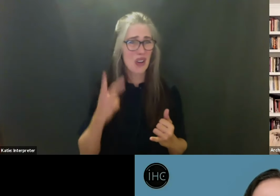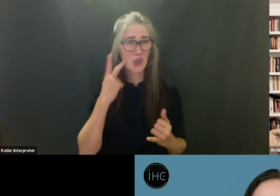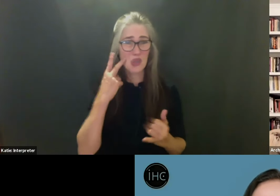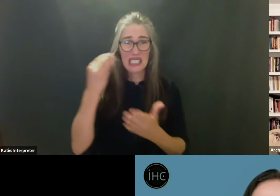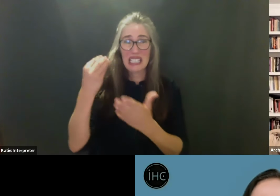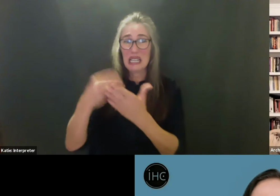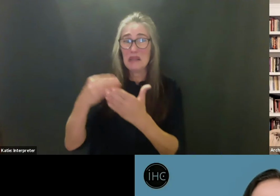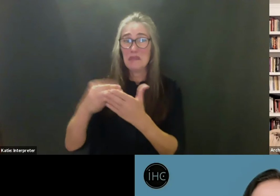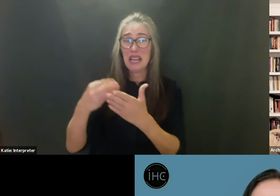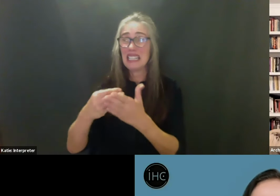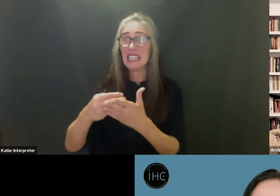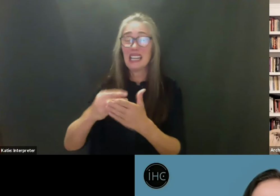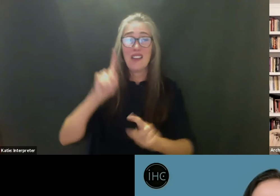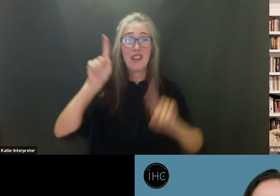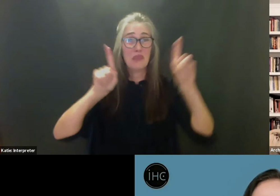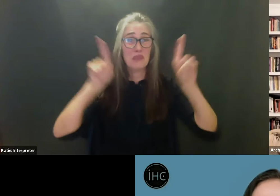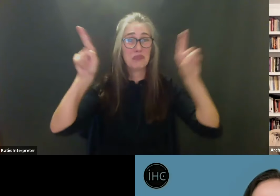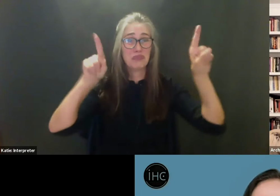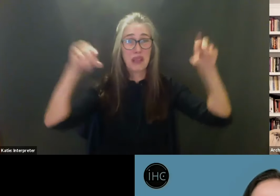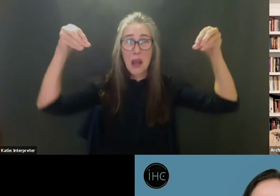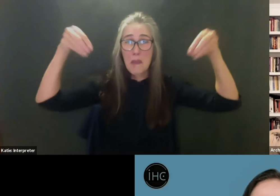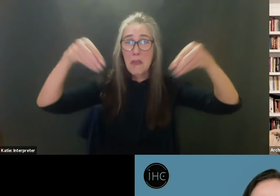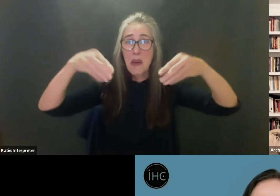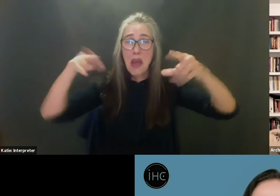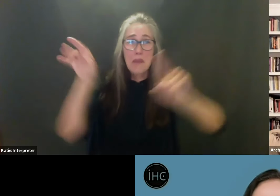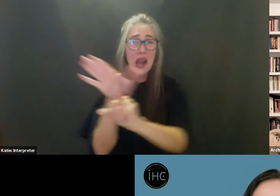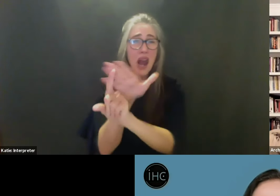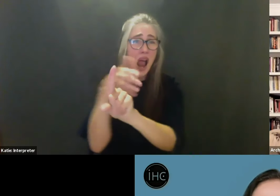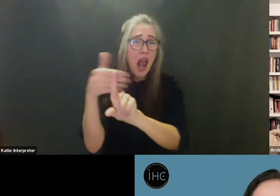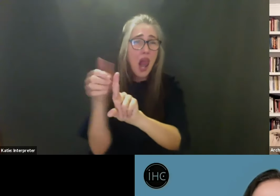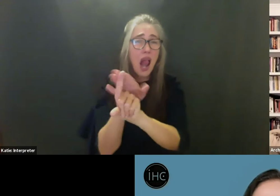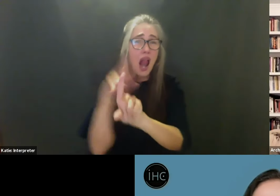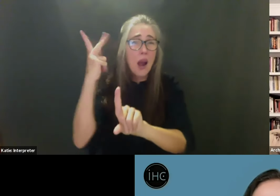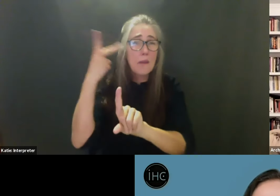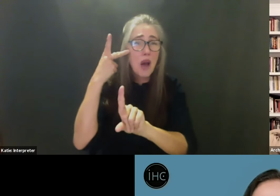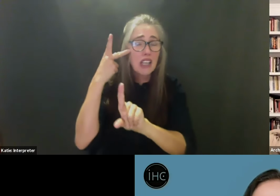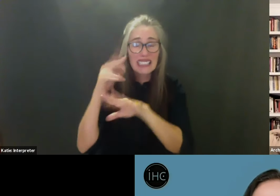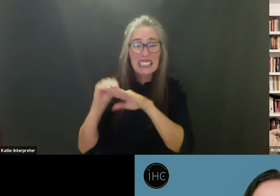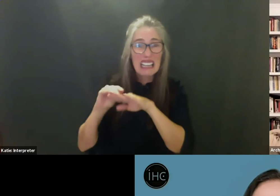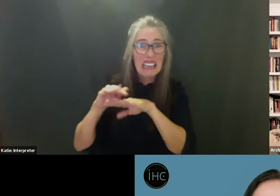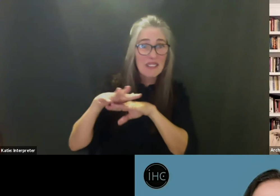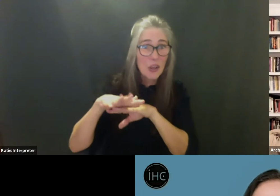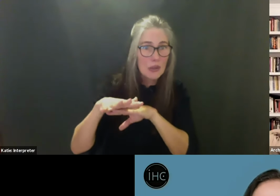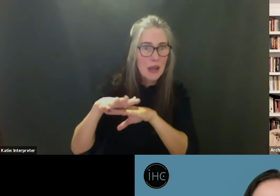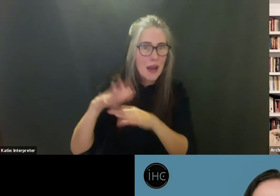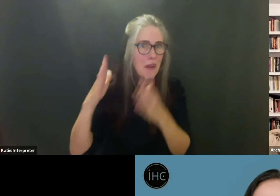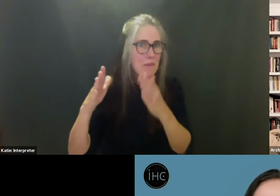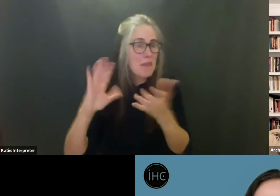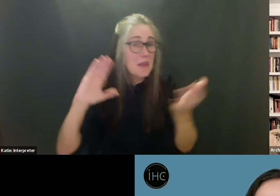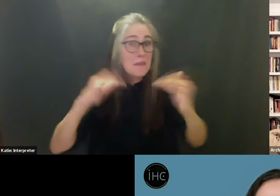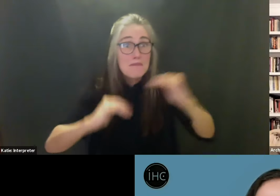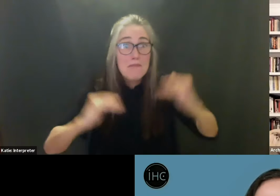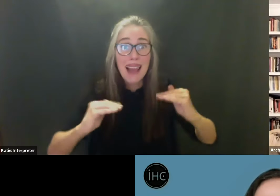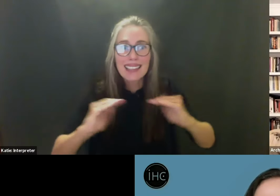influence. But what you can do is create a countervailing power of hundreds of millions of Americans engaged in the